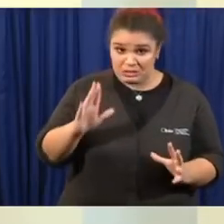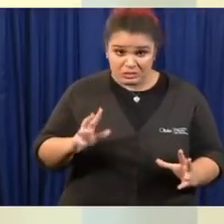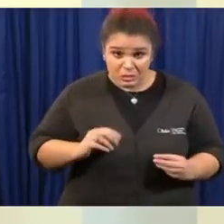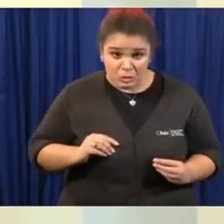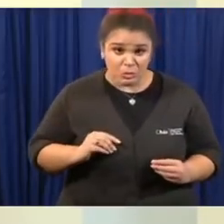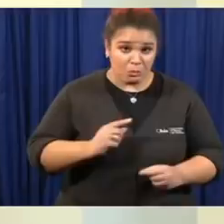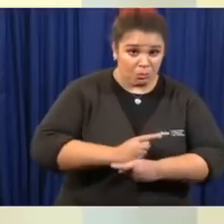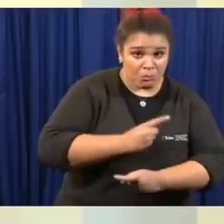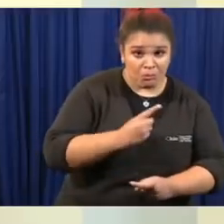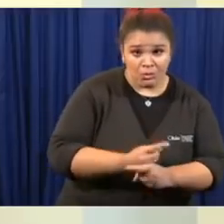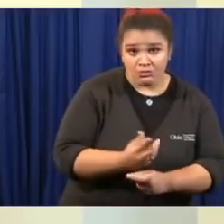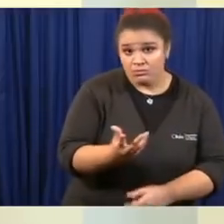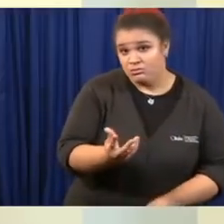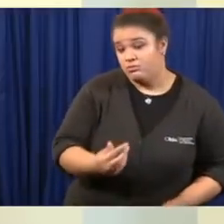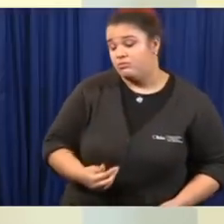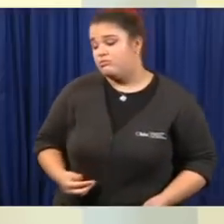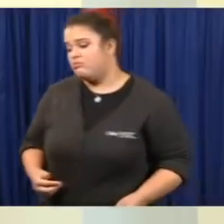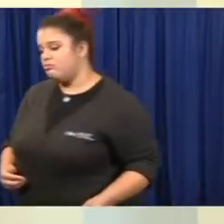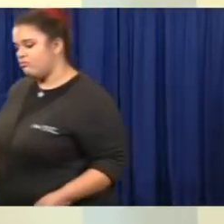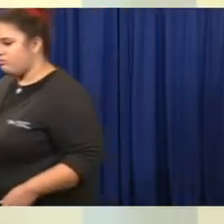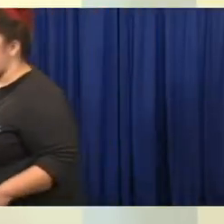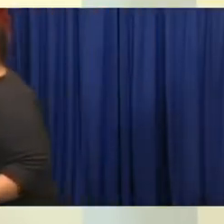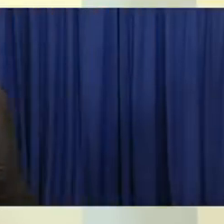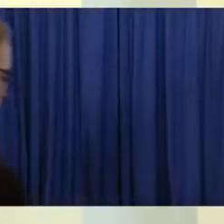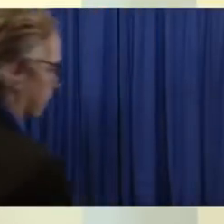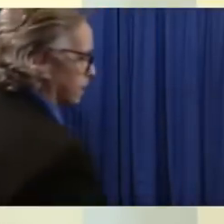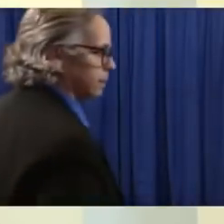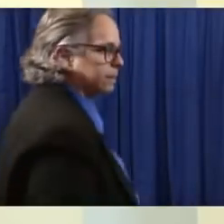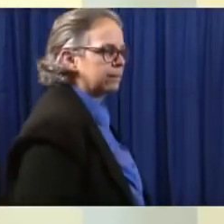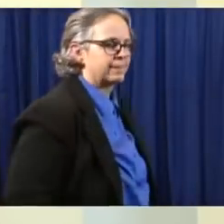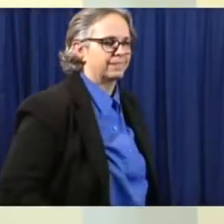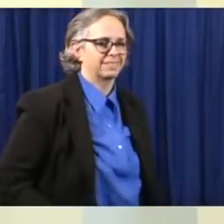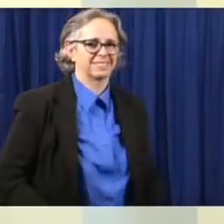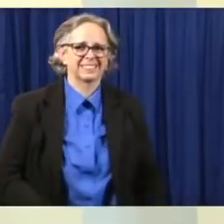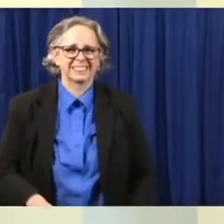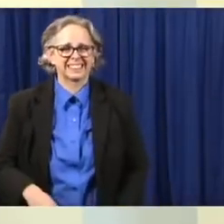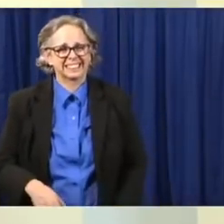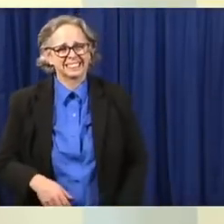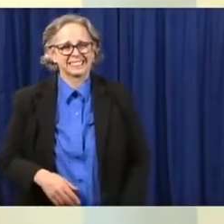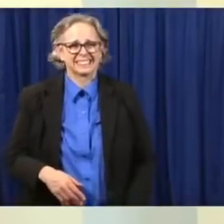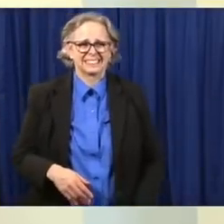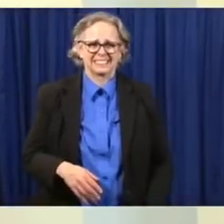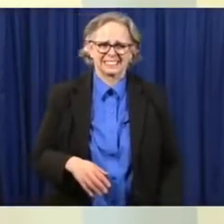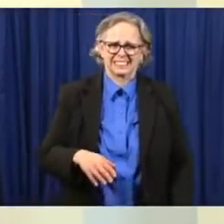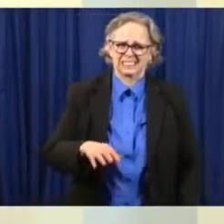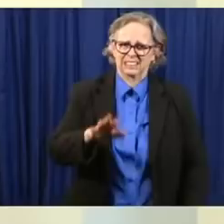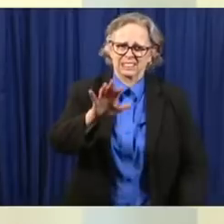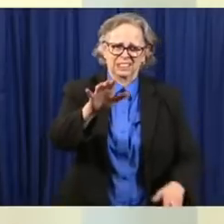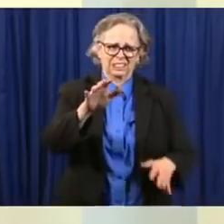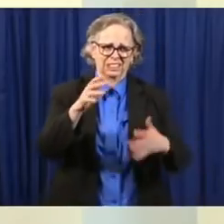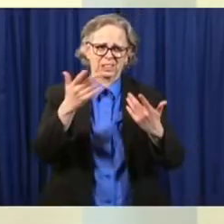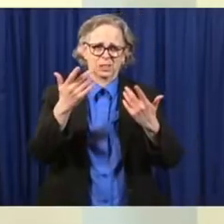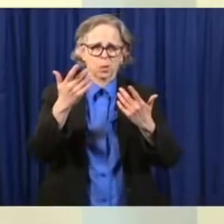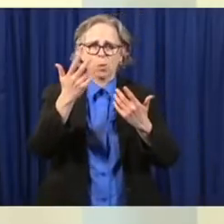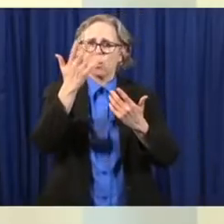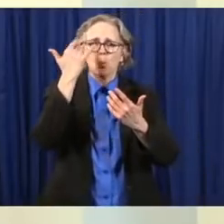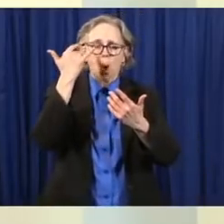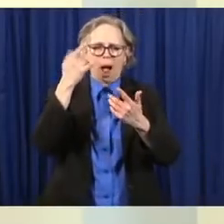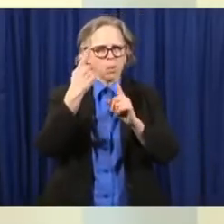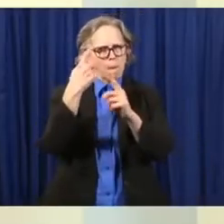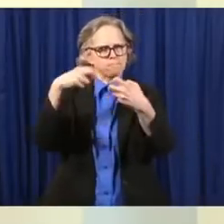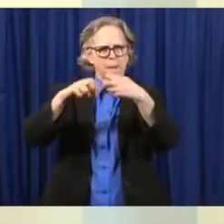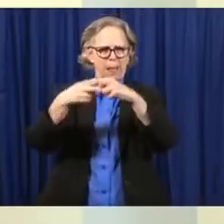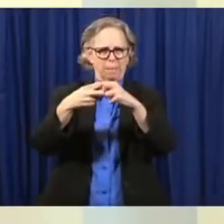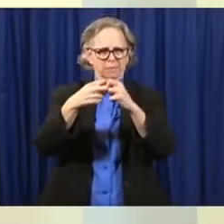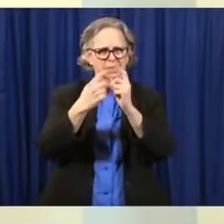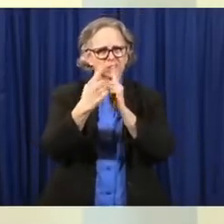The biggest thing we face is social distancing. It really still will be those basic rules of 6 feet. Now,